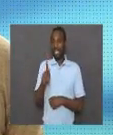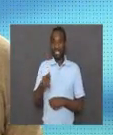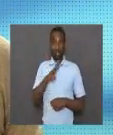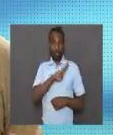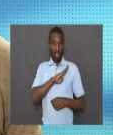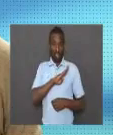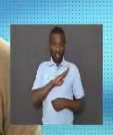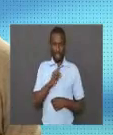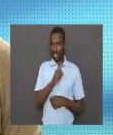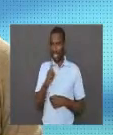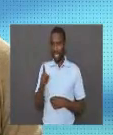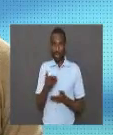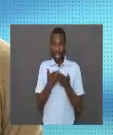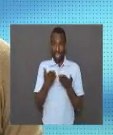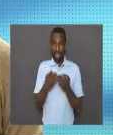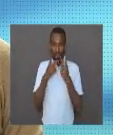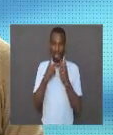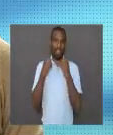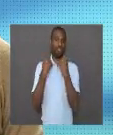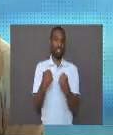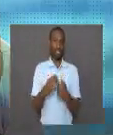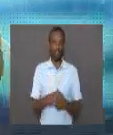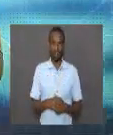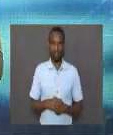in a methodical way.